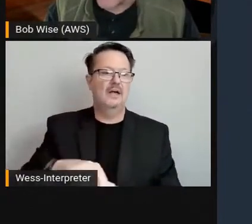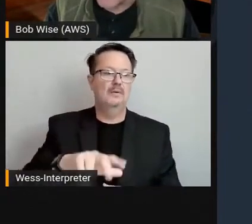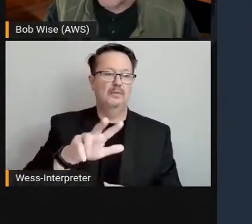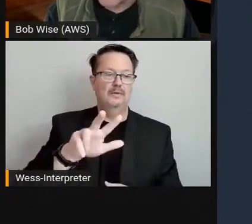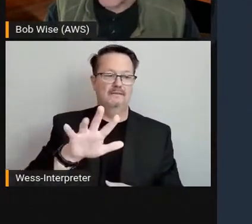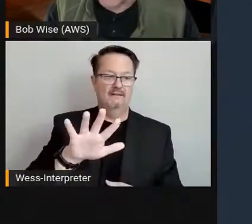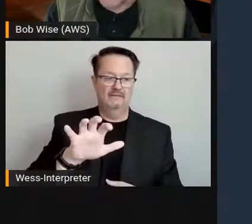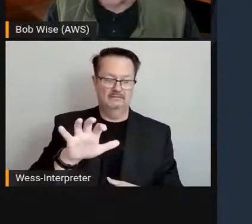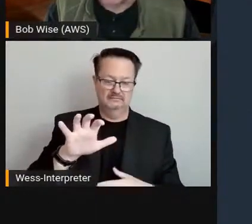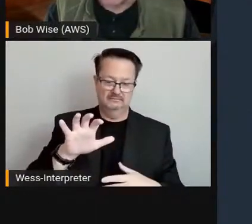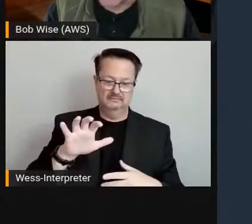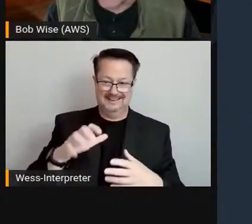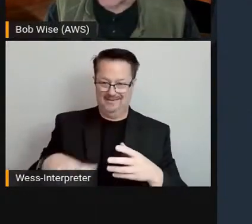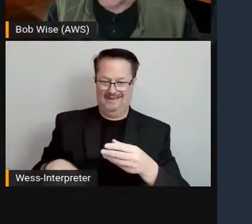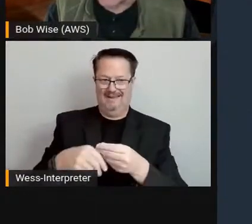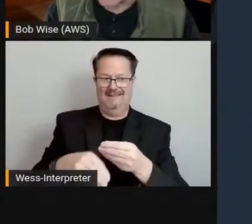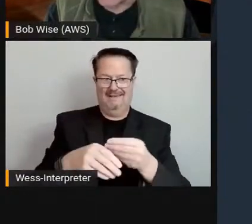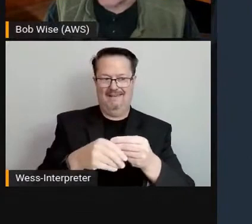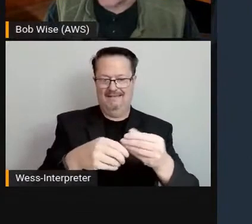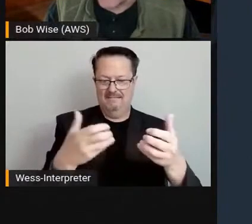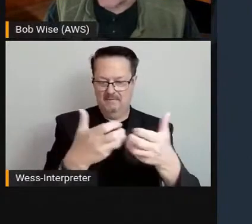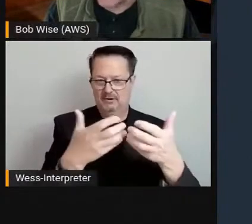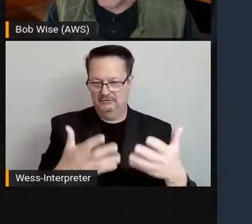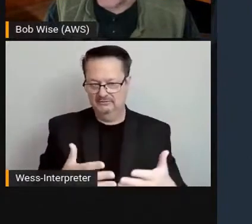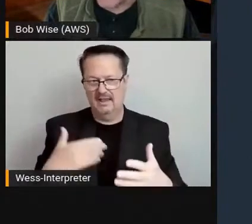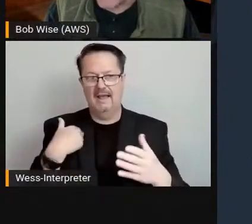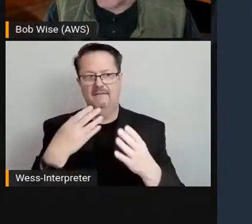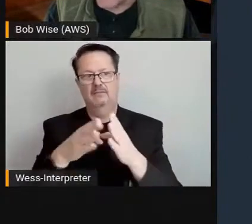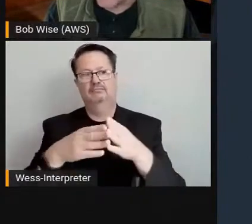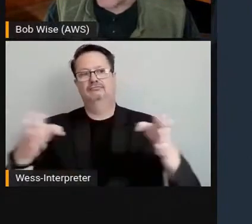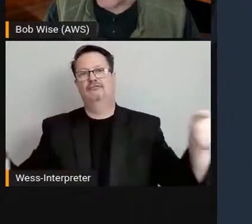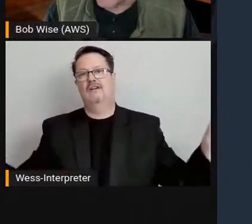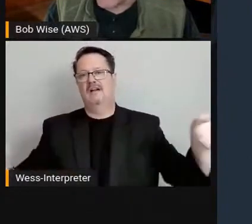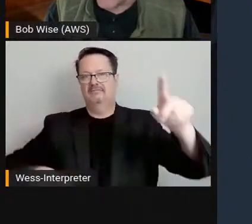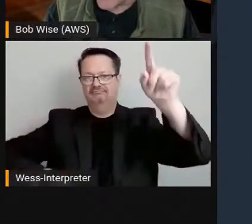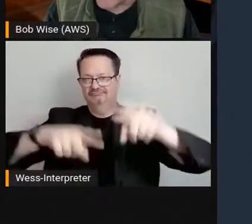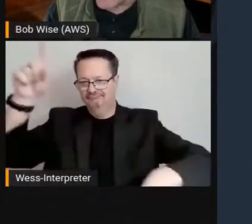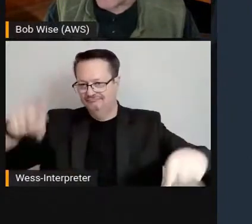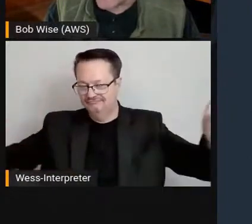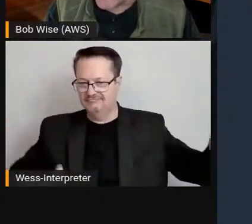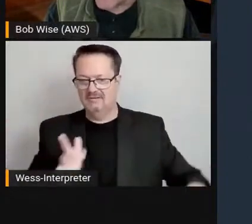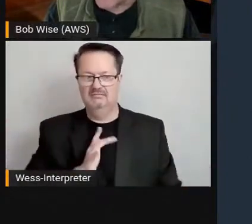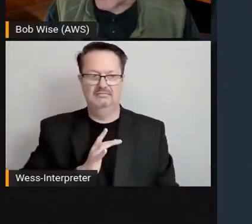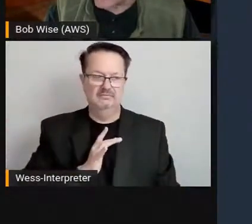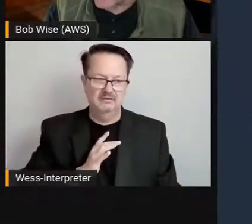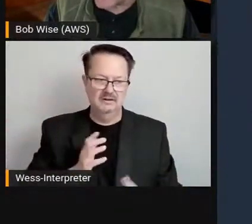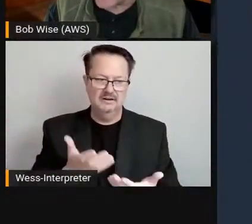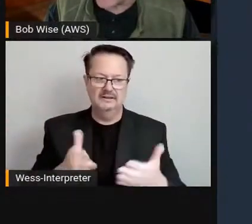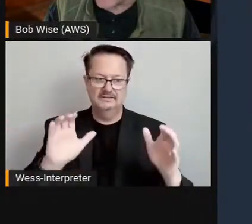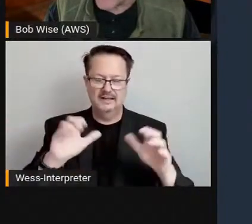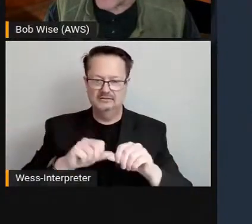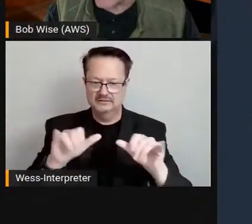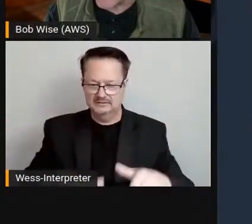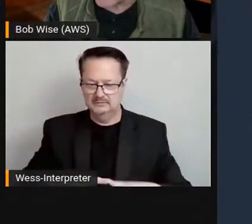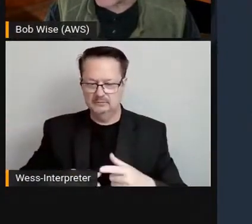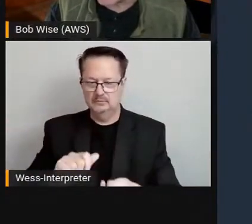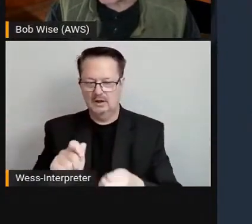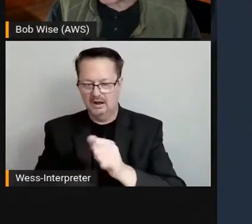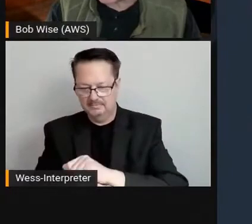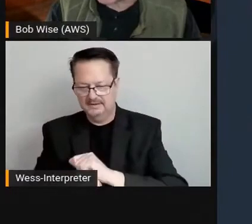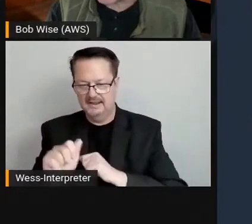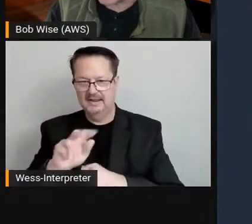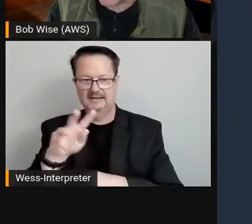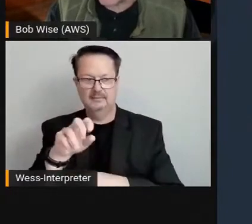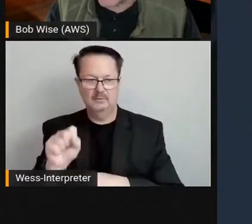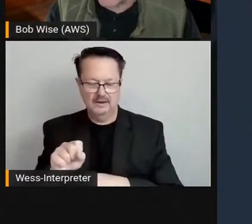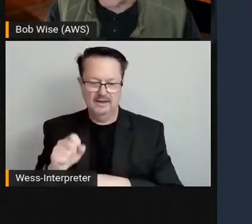as we go. We have a broad, rich container ecosystem to help augment AWS capabilities and provide lots of choices